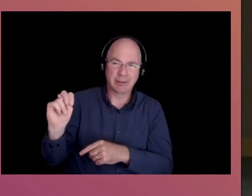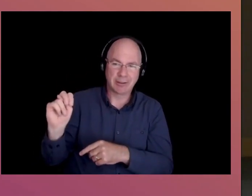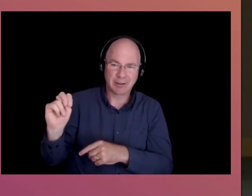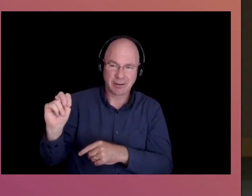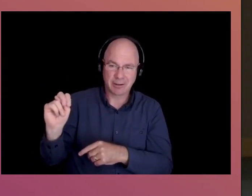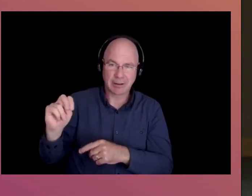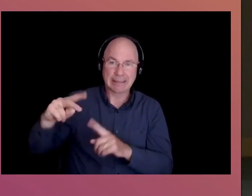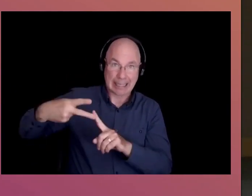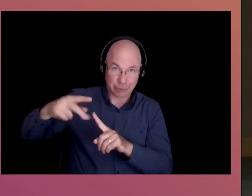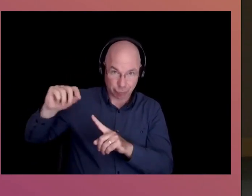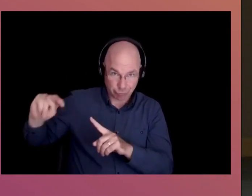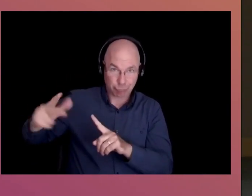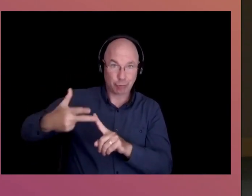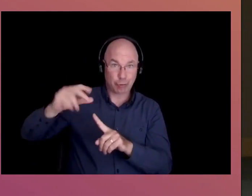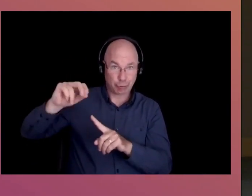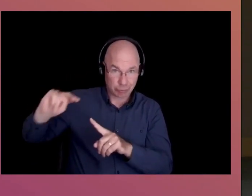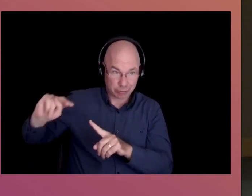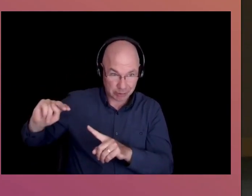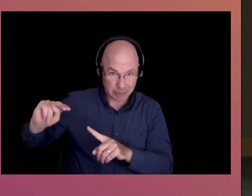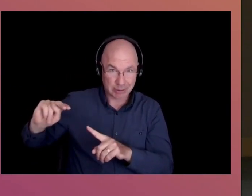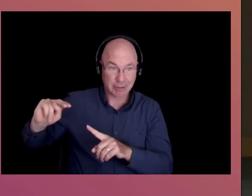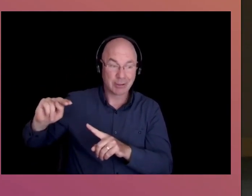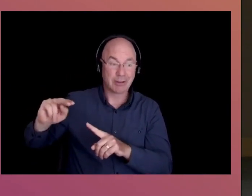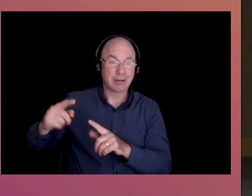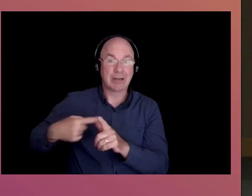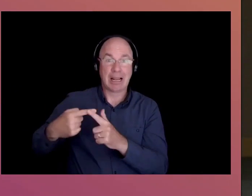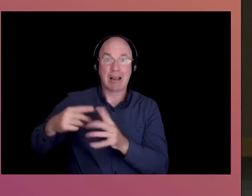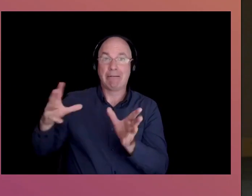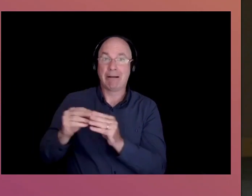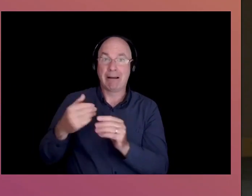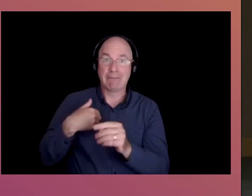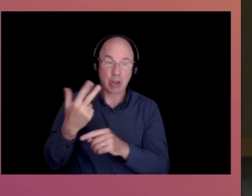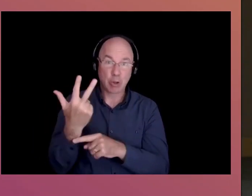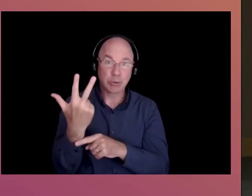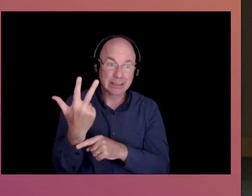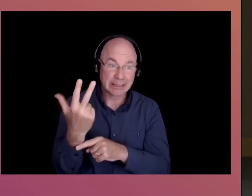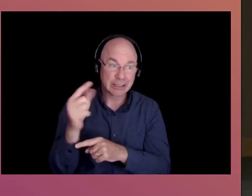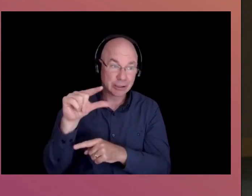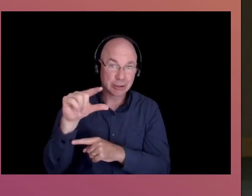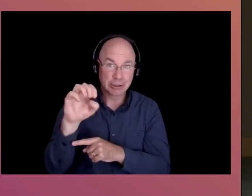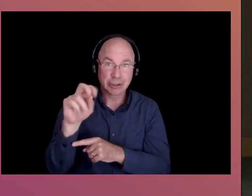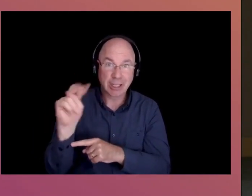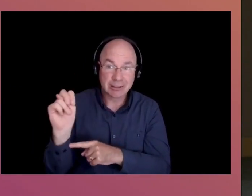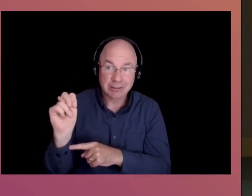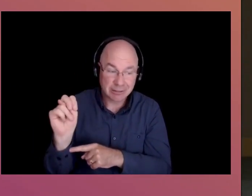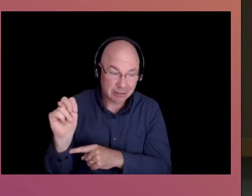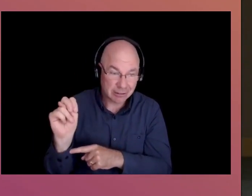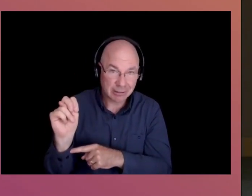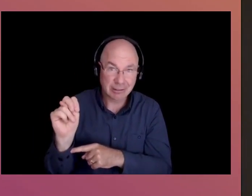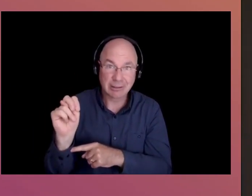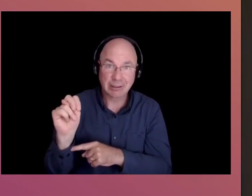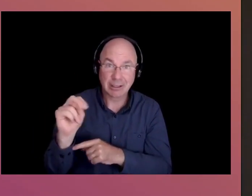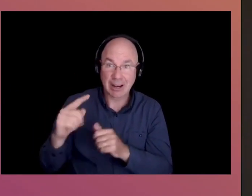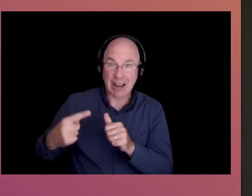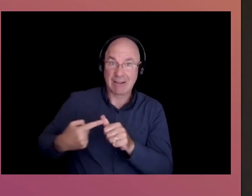second, third before, of course. So we had three generations. And first one was very